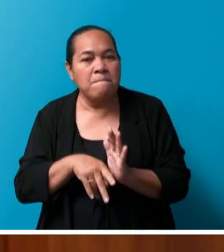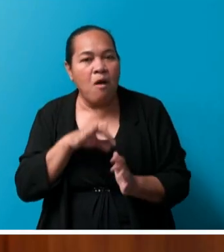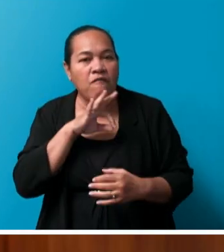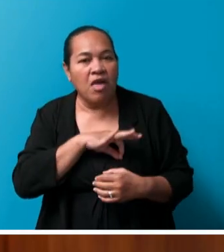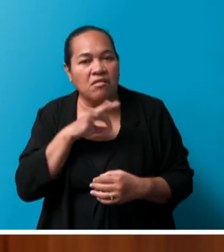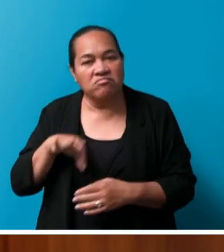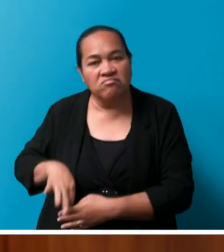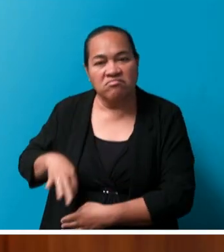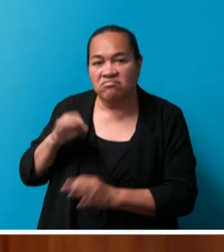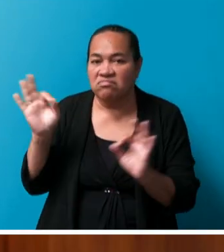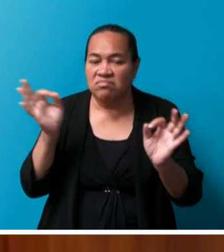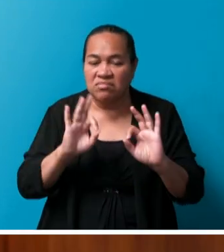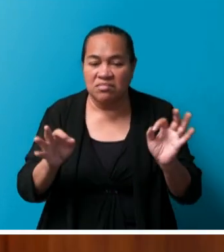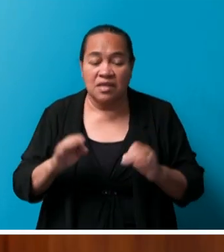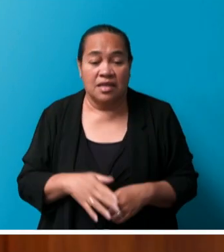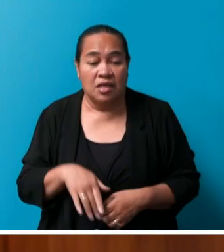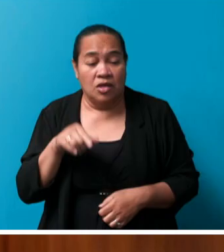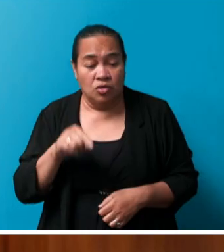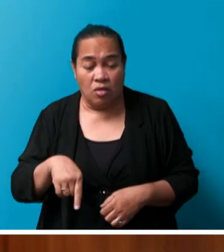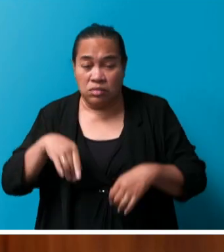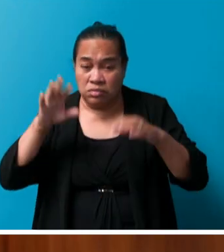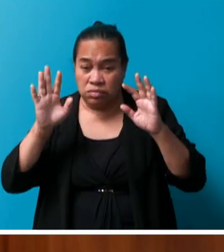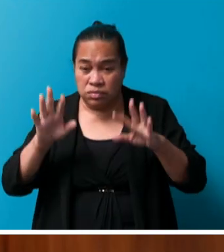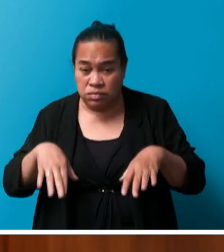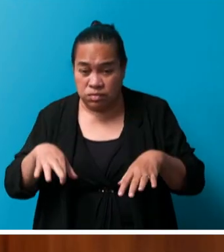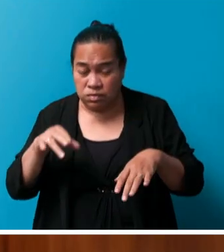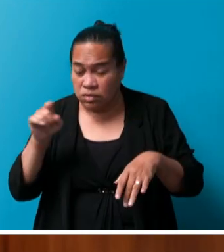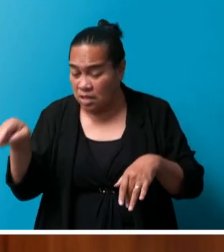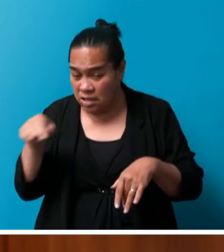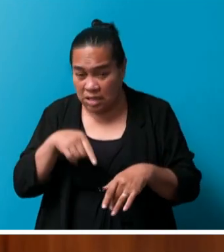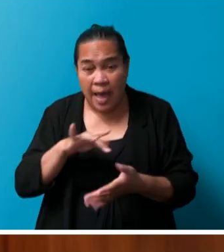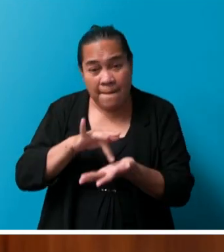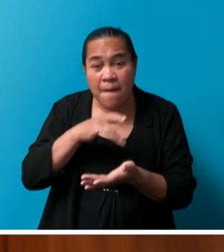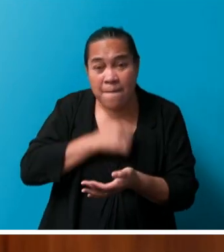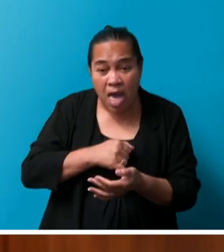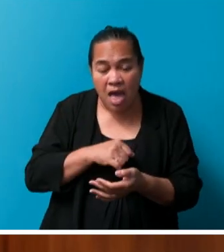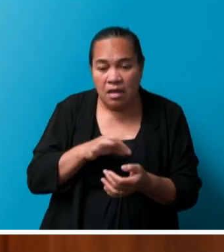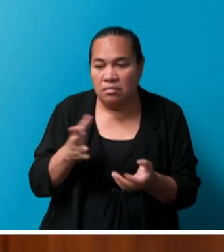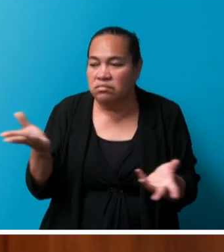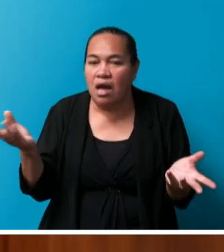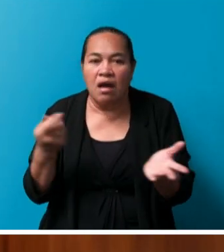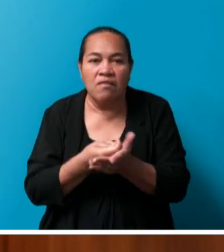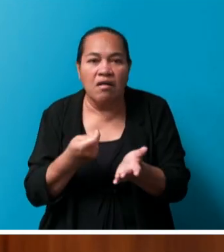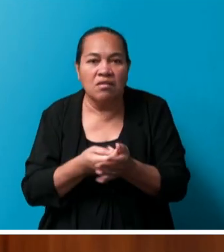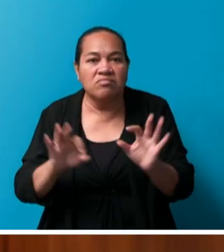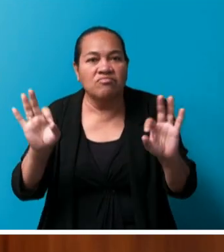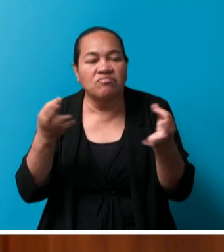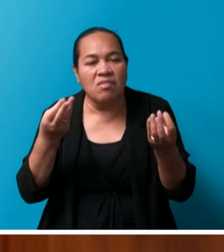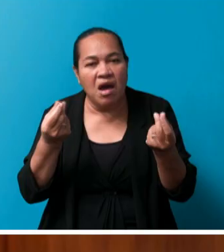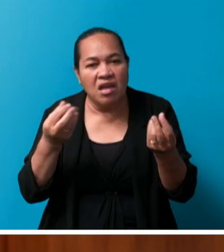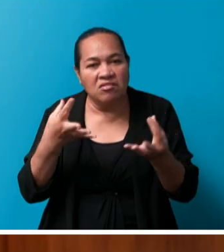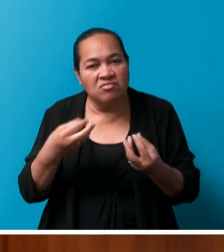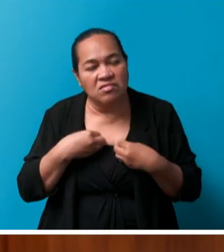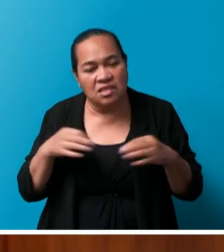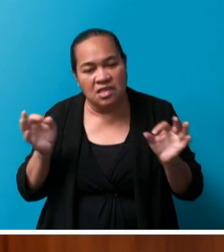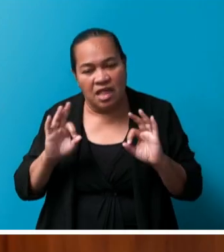consecutive harvests have been drained these middlemen, leaving farmers without cash reserves. Many